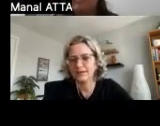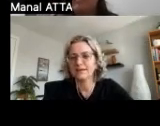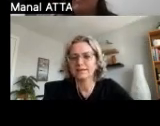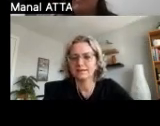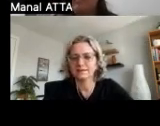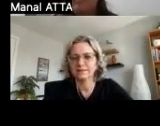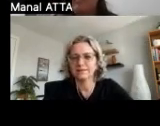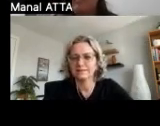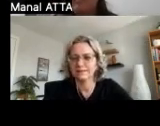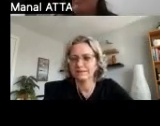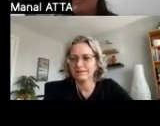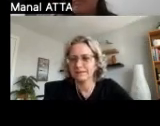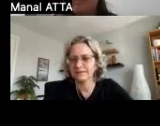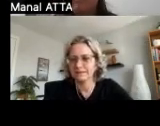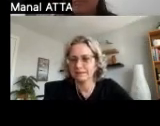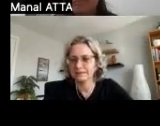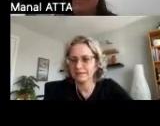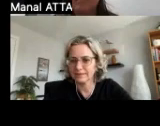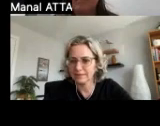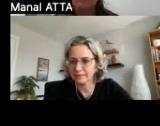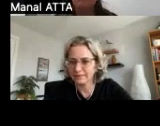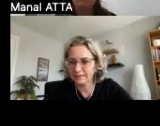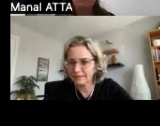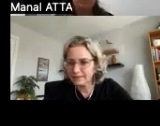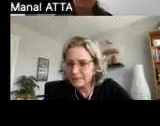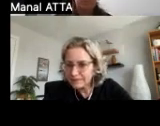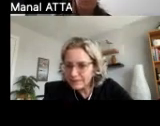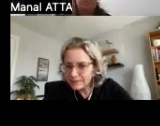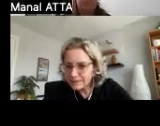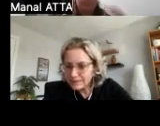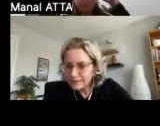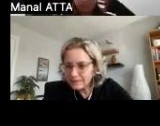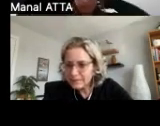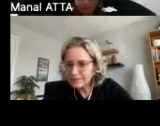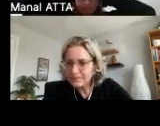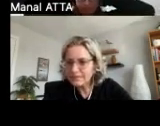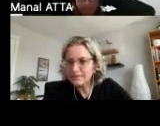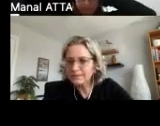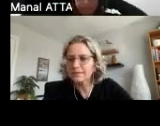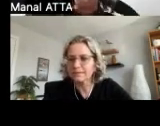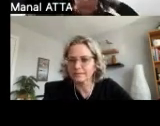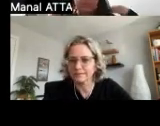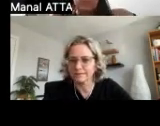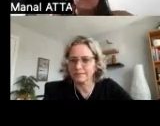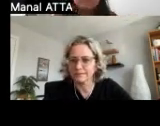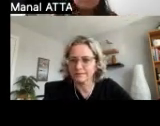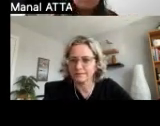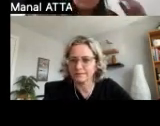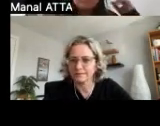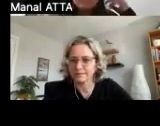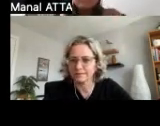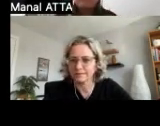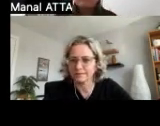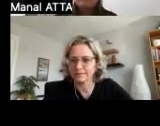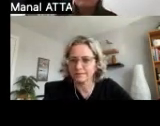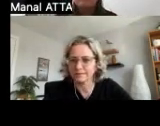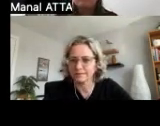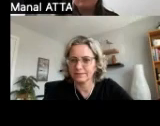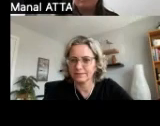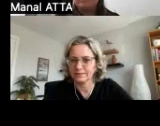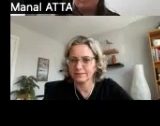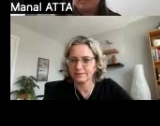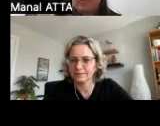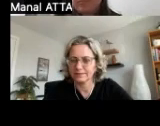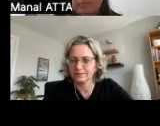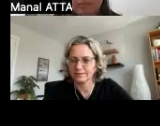can let the presenters know that there are questions there. Monica is our virtual showcase organizer